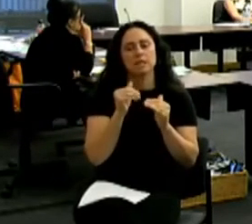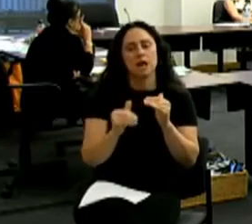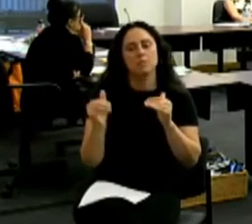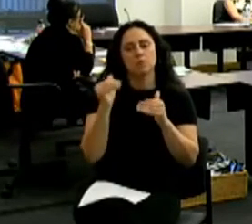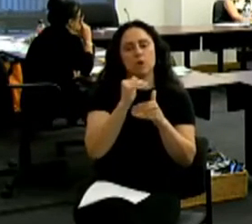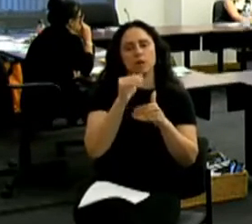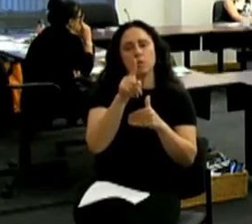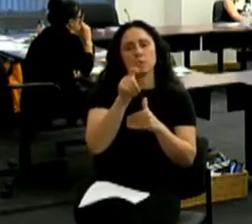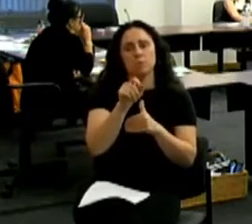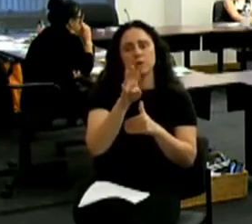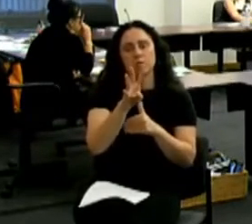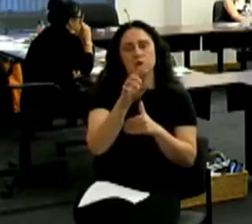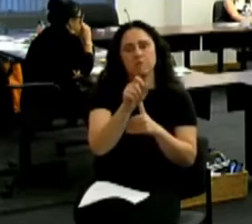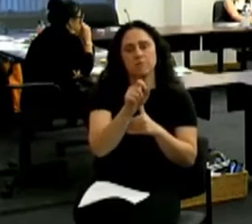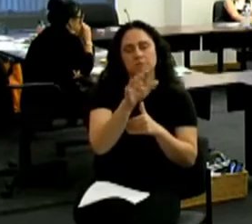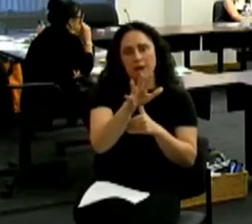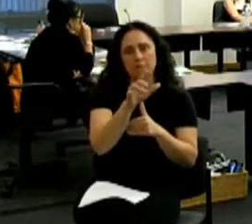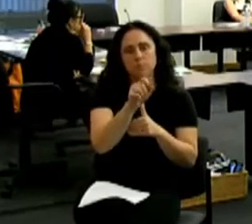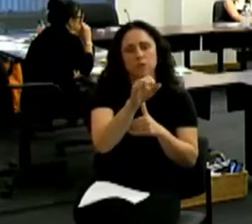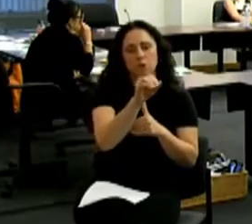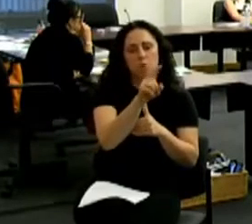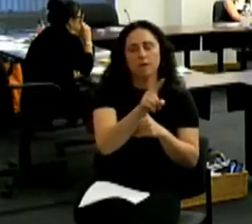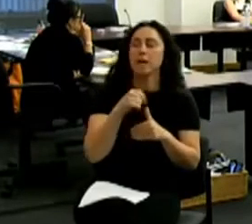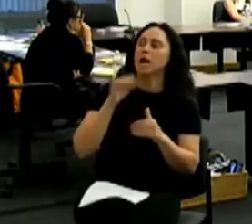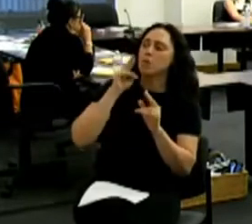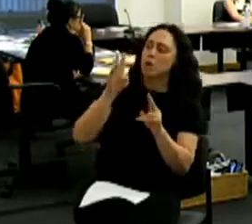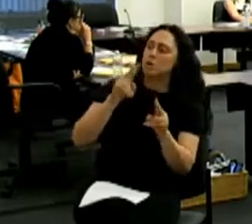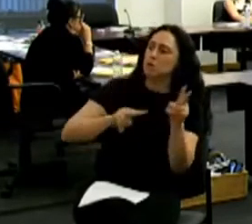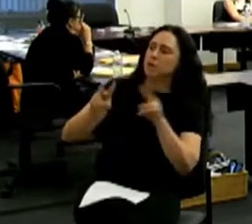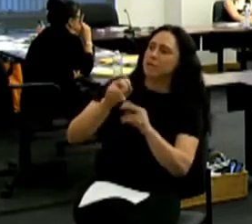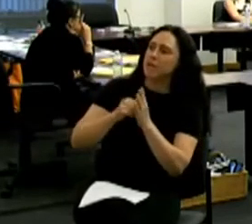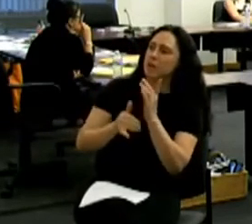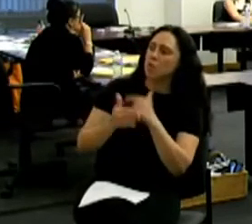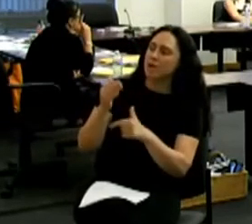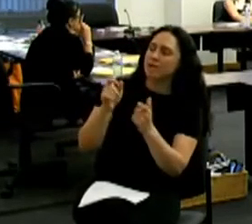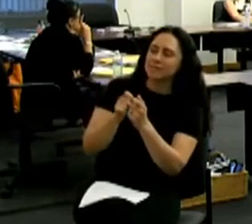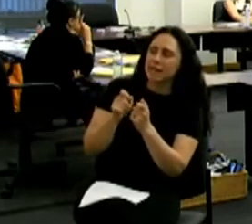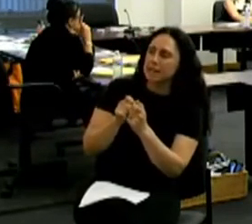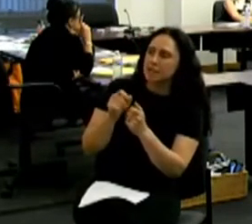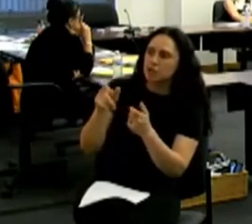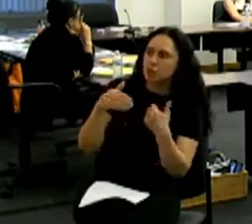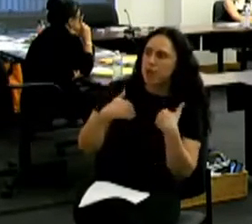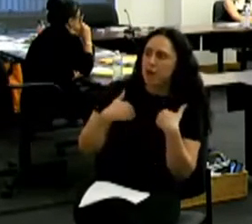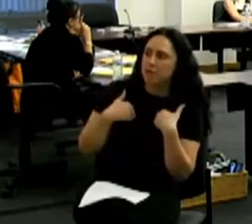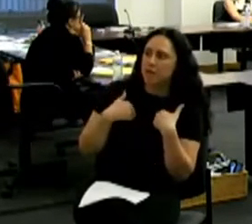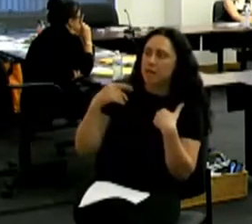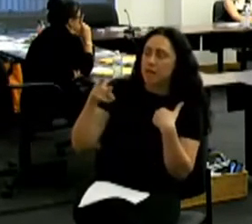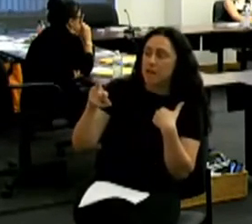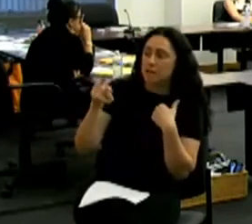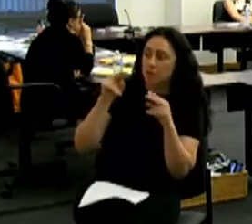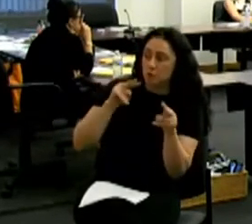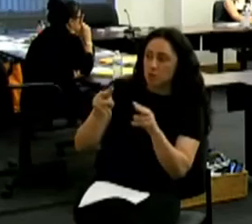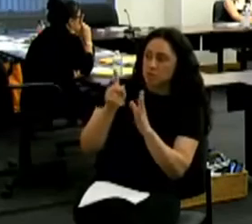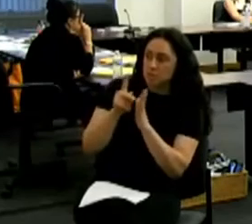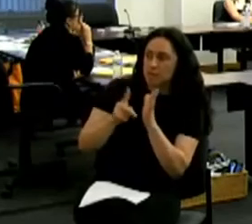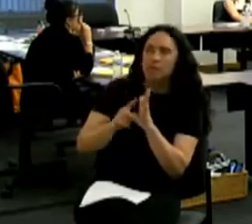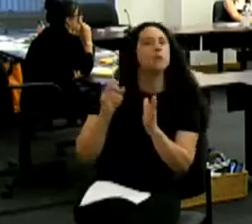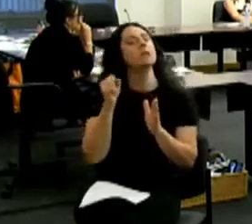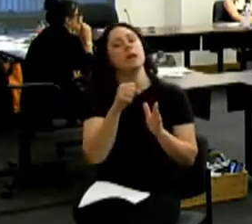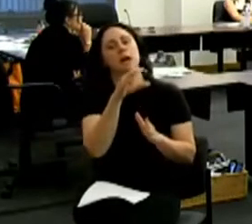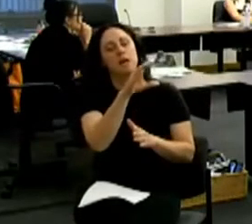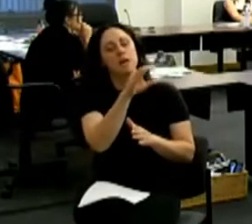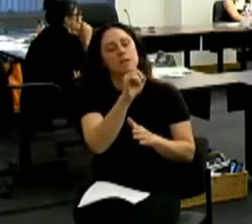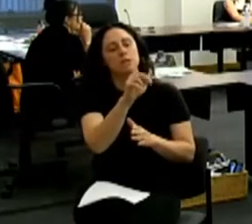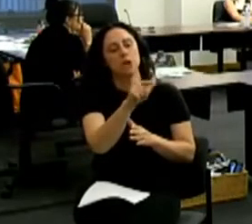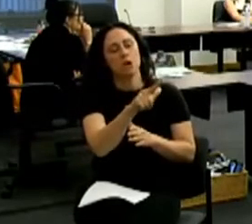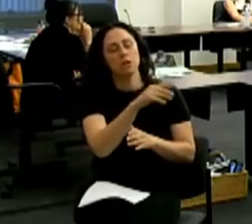upgrade 1.45.01. I'll take a look at it. So what have you looked at the policy? Yeah, Carl and I